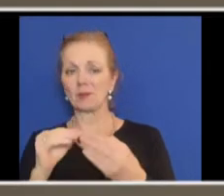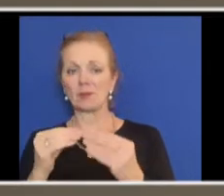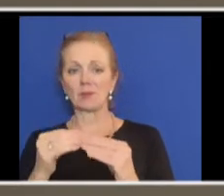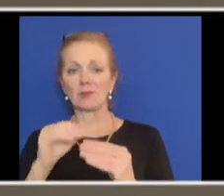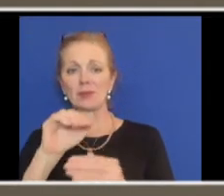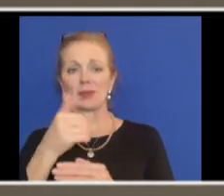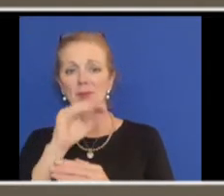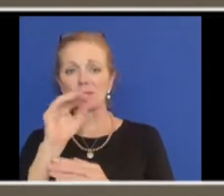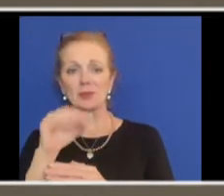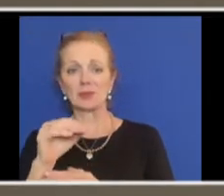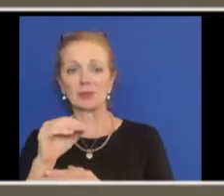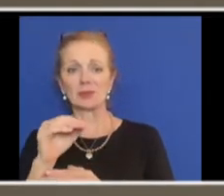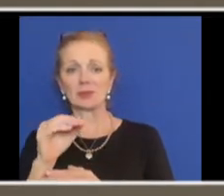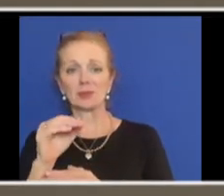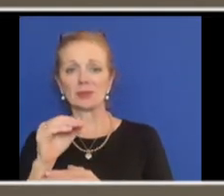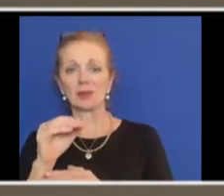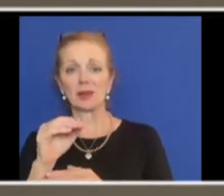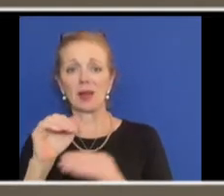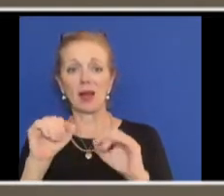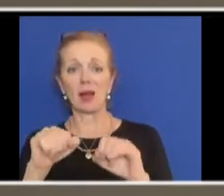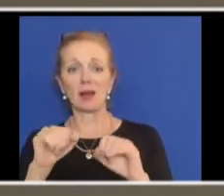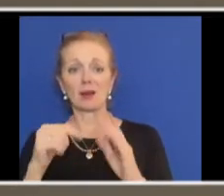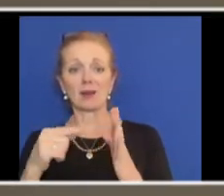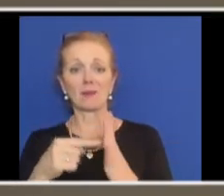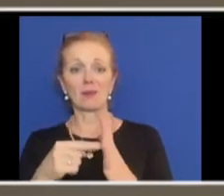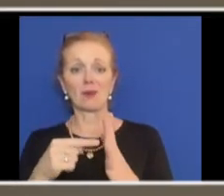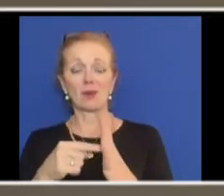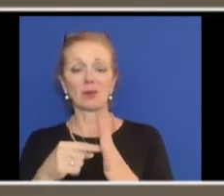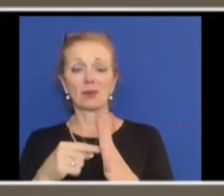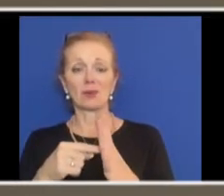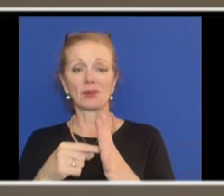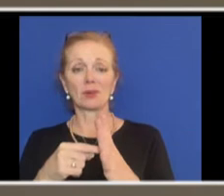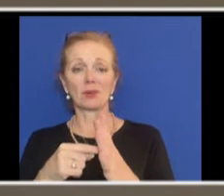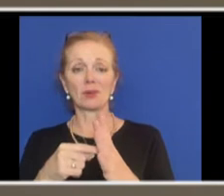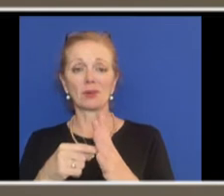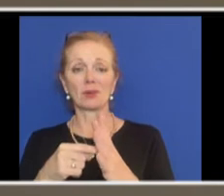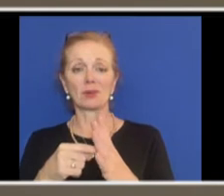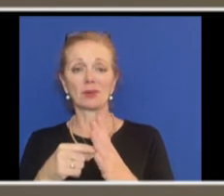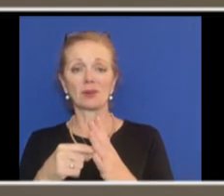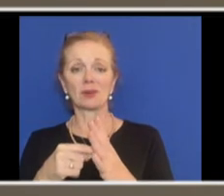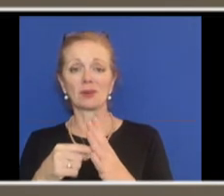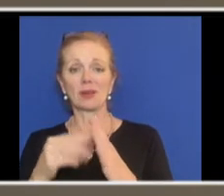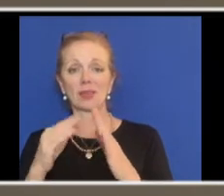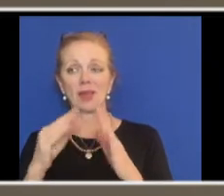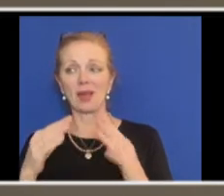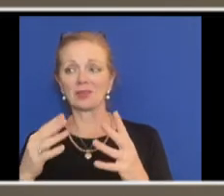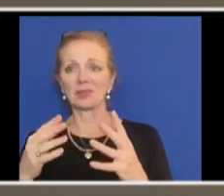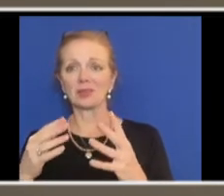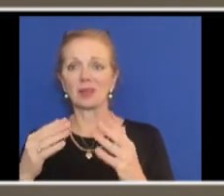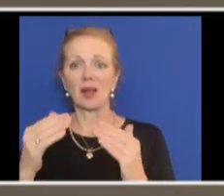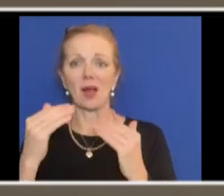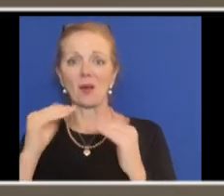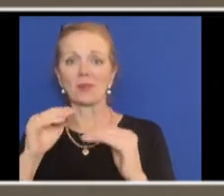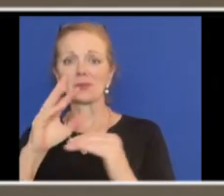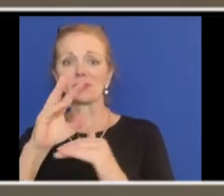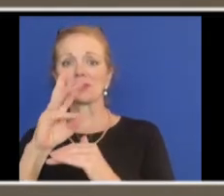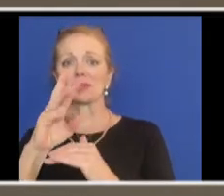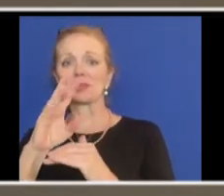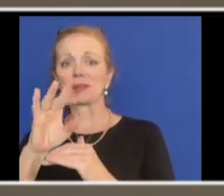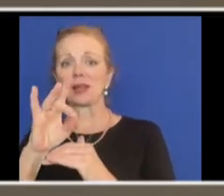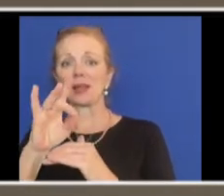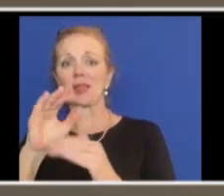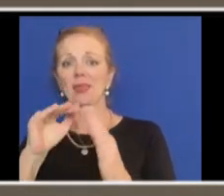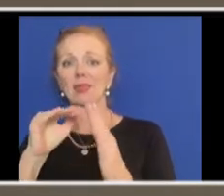yeah 10 are able to afford or does it they afford the houses or minimum 68 000 yeah